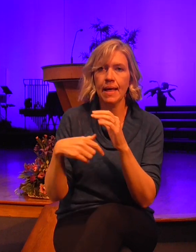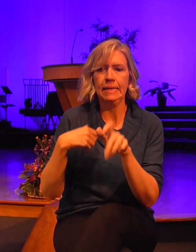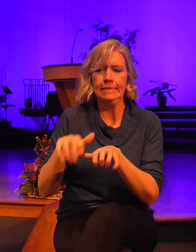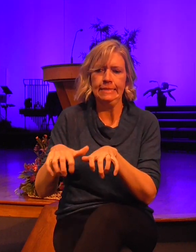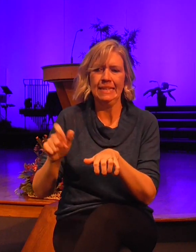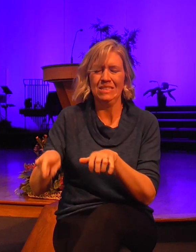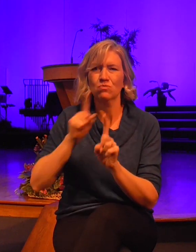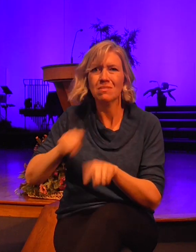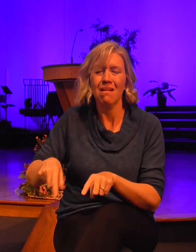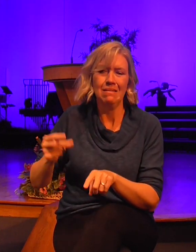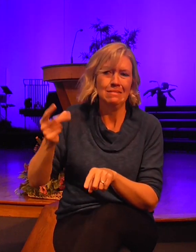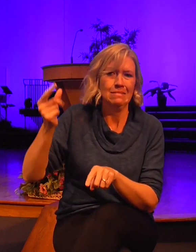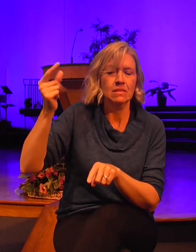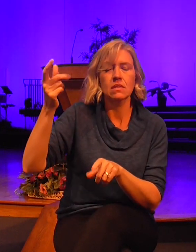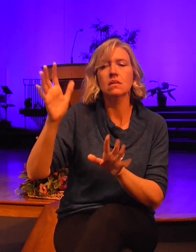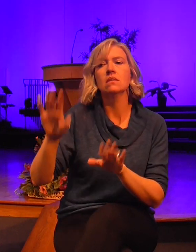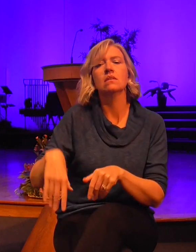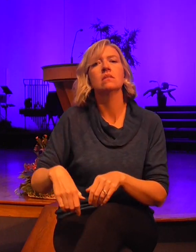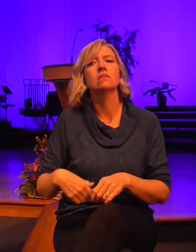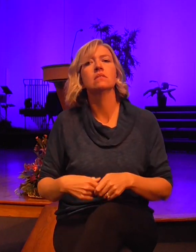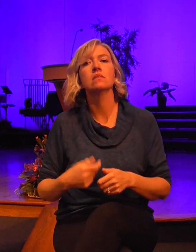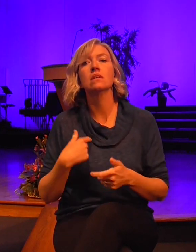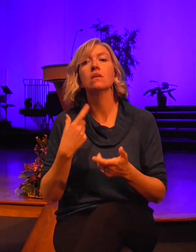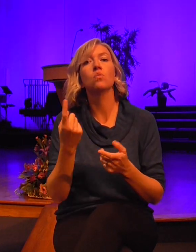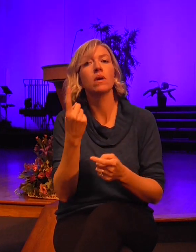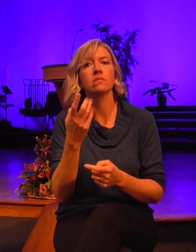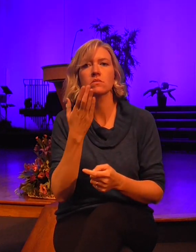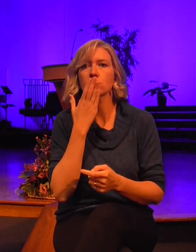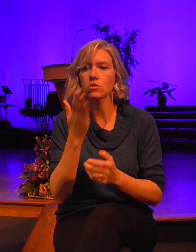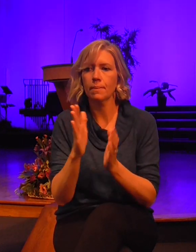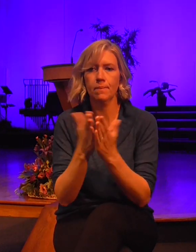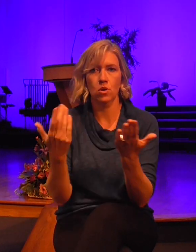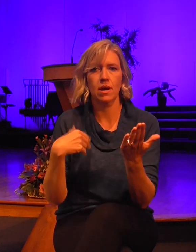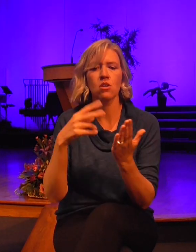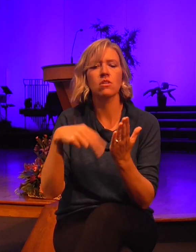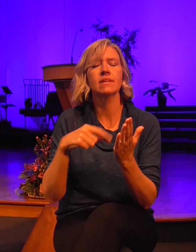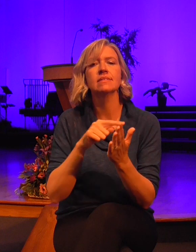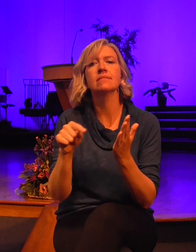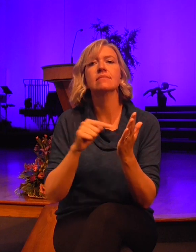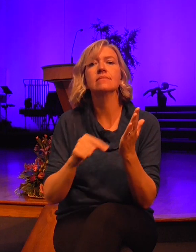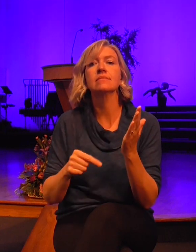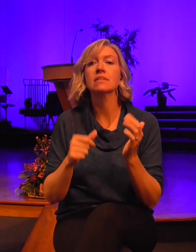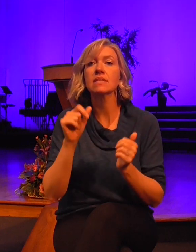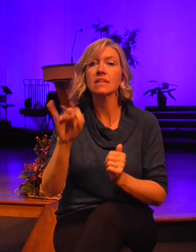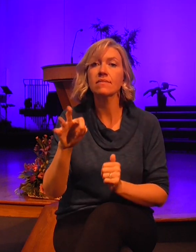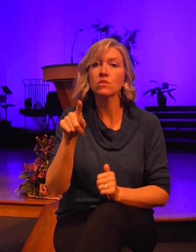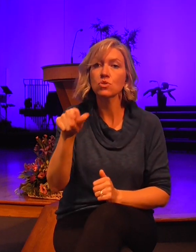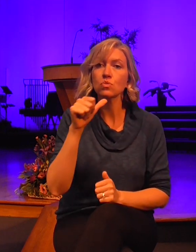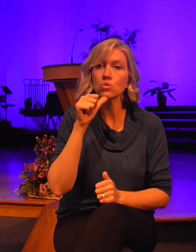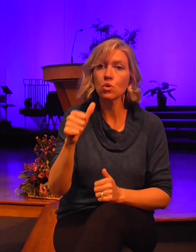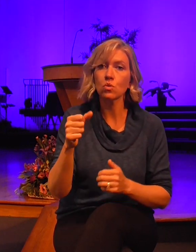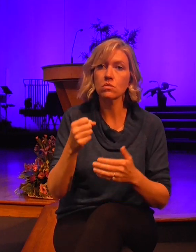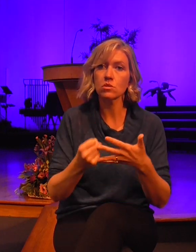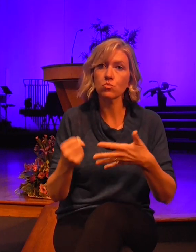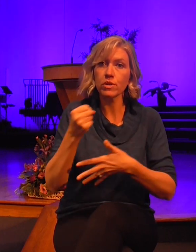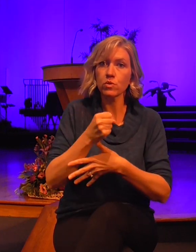I love something Greg McCown said. He wrote a great book called Essentialism. He said, if you don't prioritize your life, someone else will.